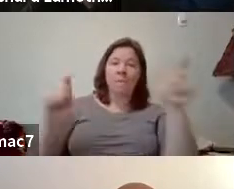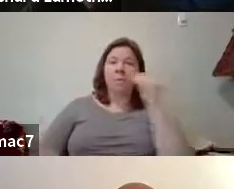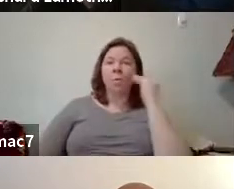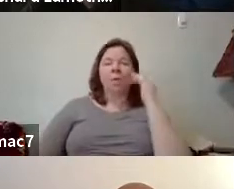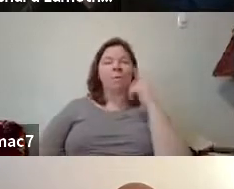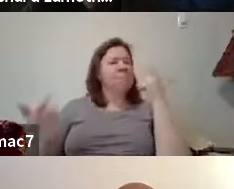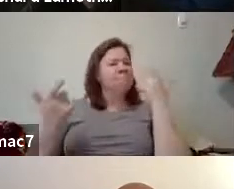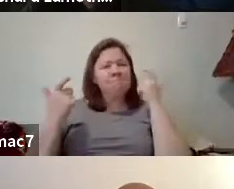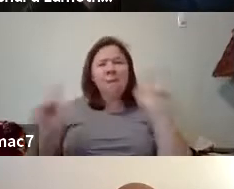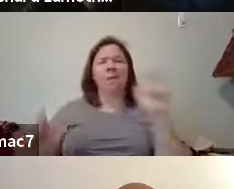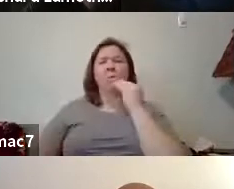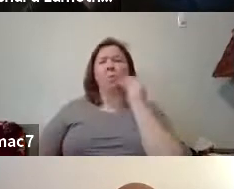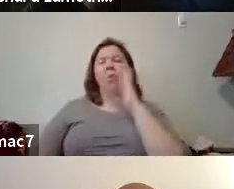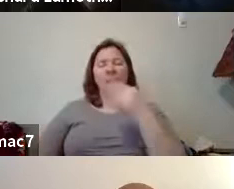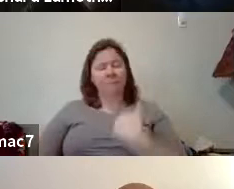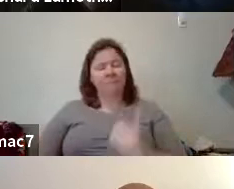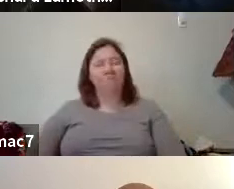one.